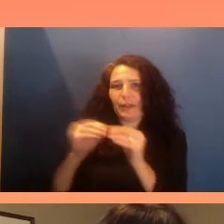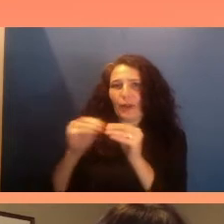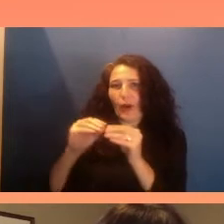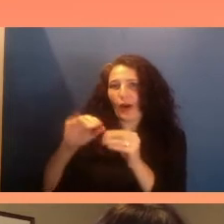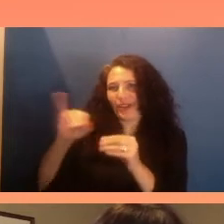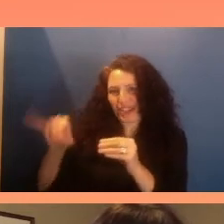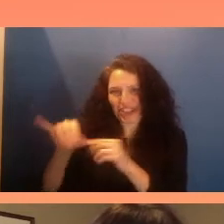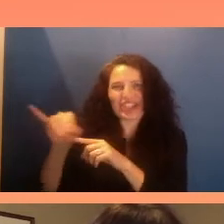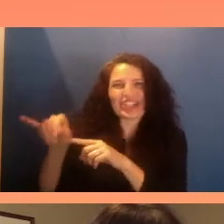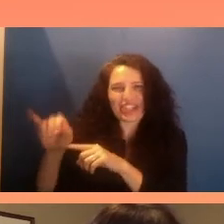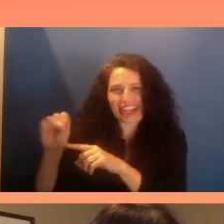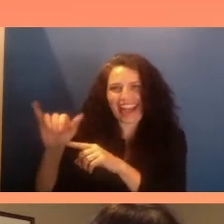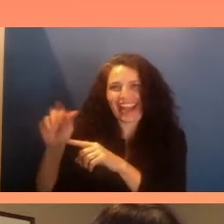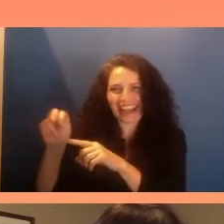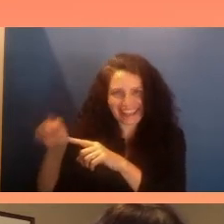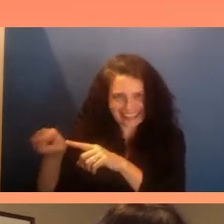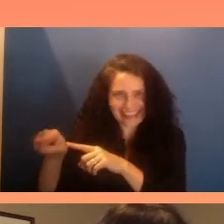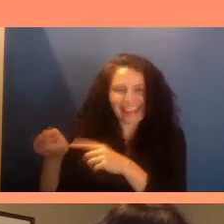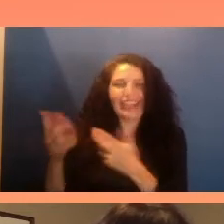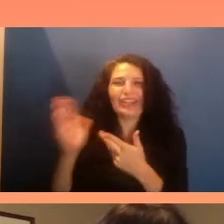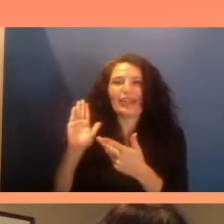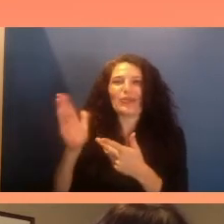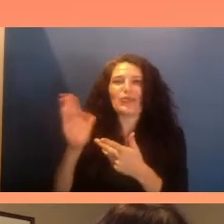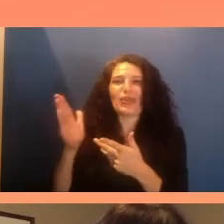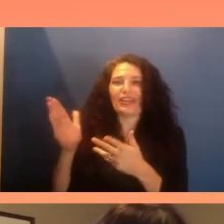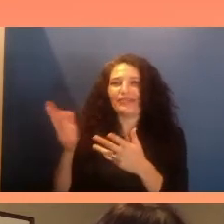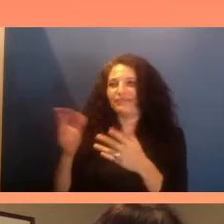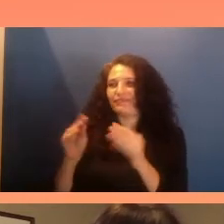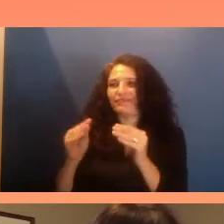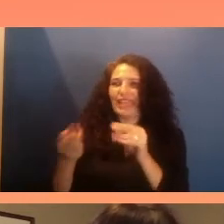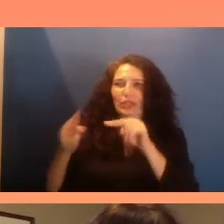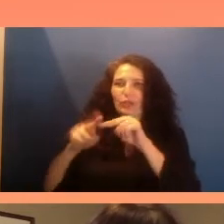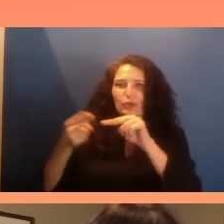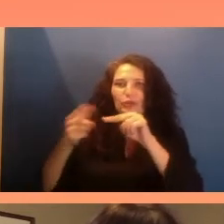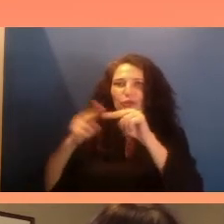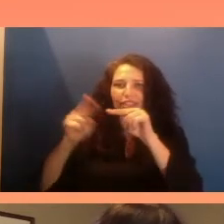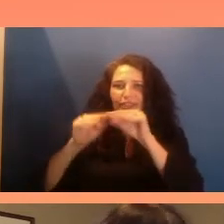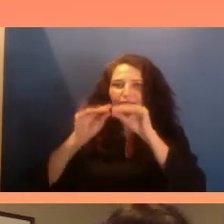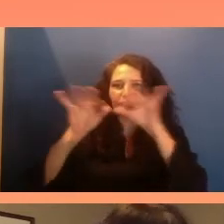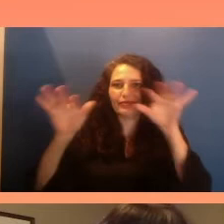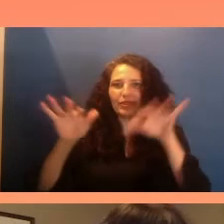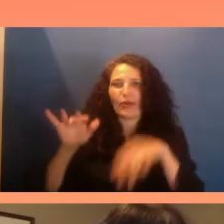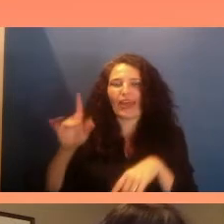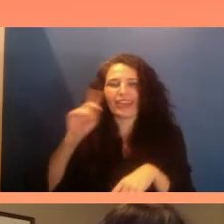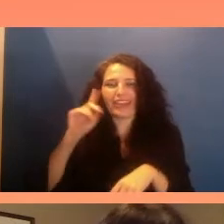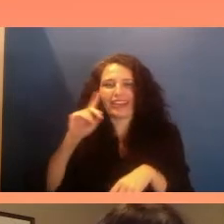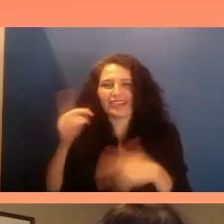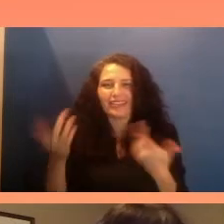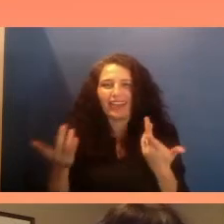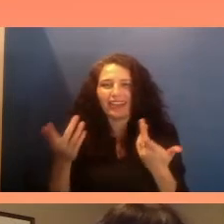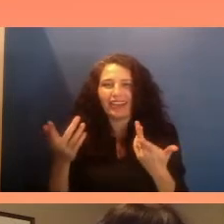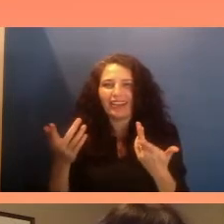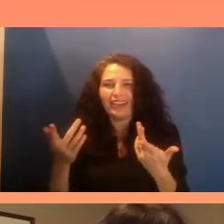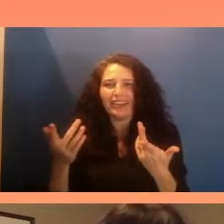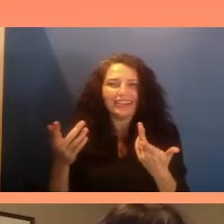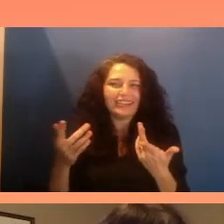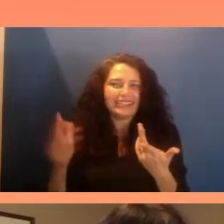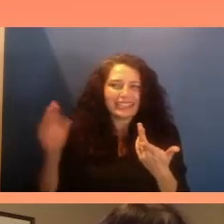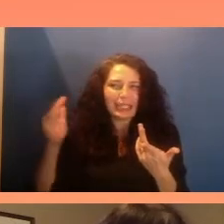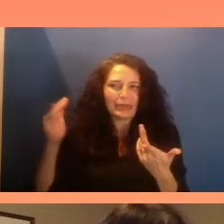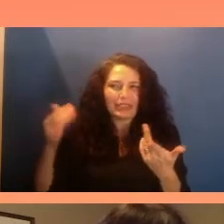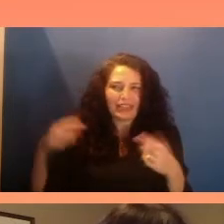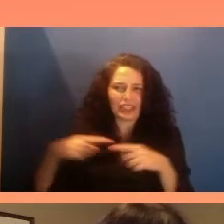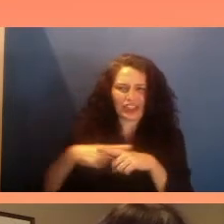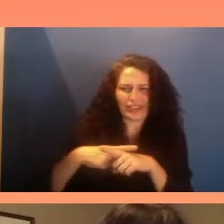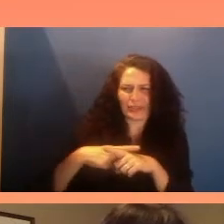will change and the audiences will come for it. So I think that it's a false equivalency to put these two things in juxtaposition. There's enough profit for